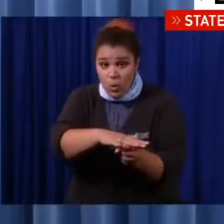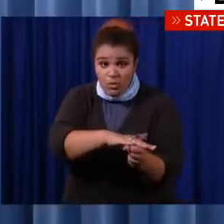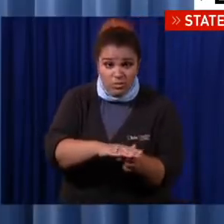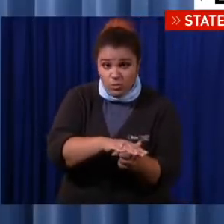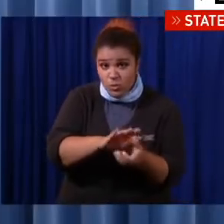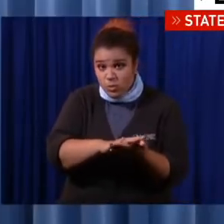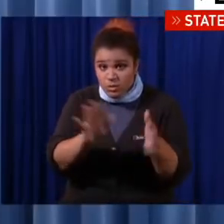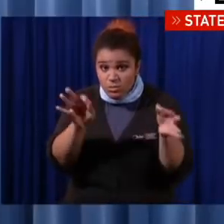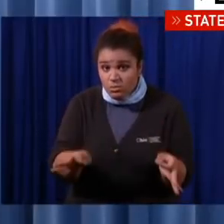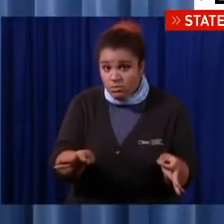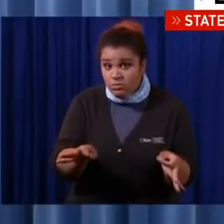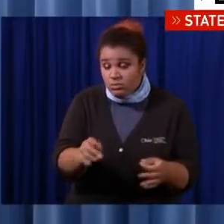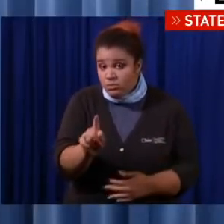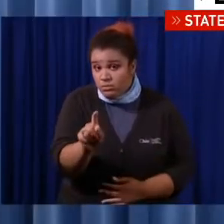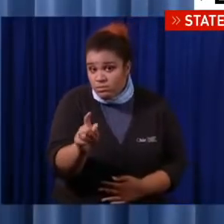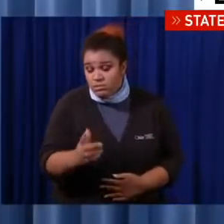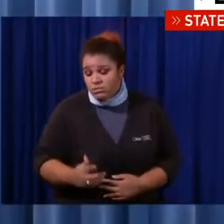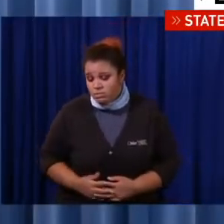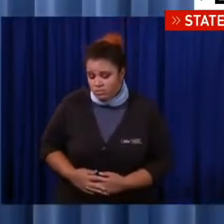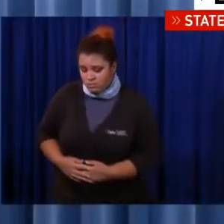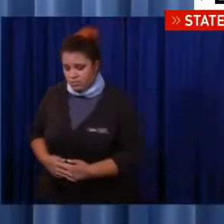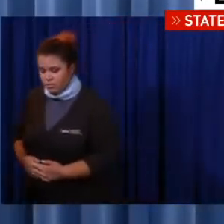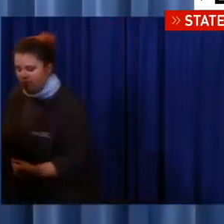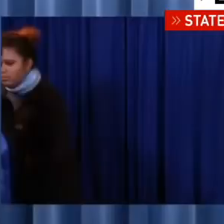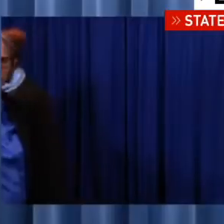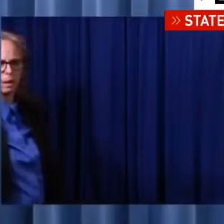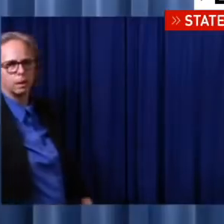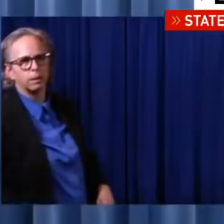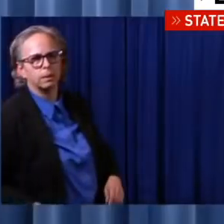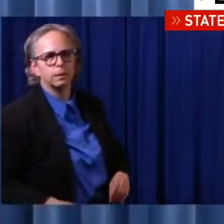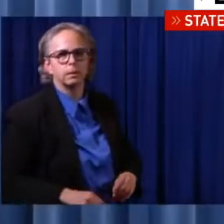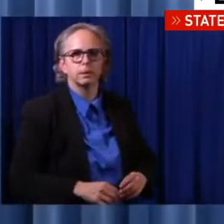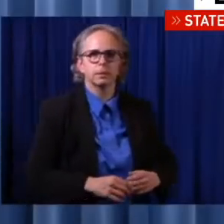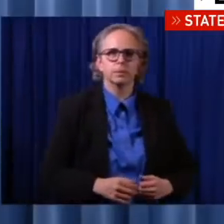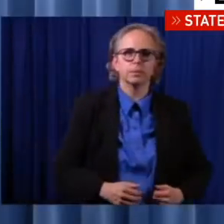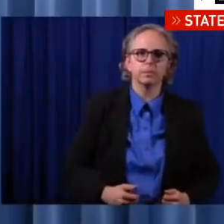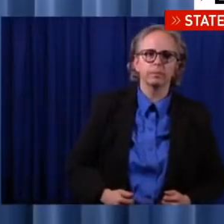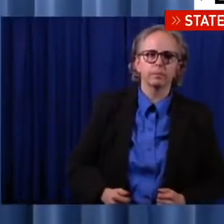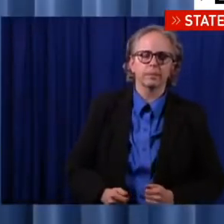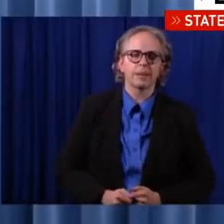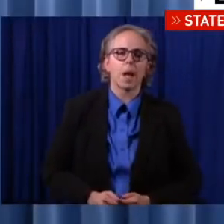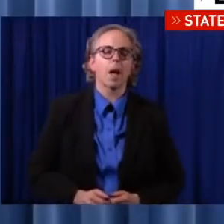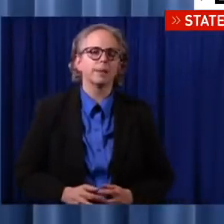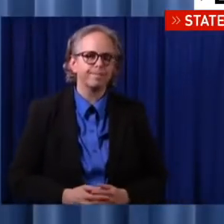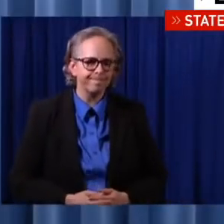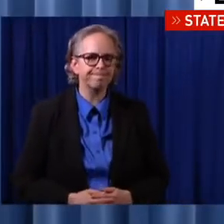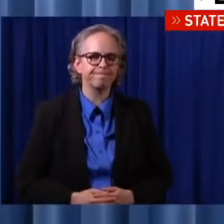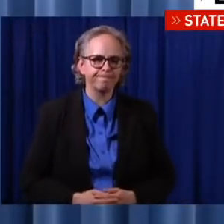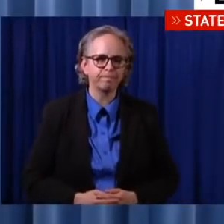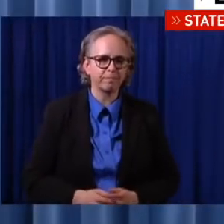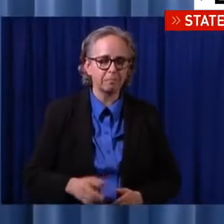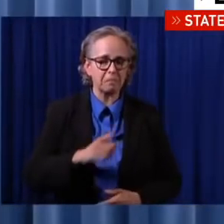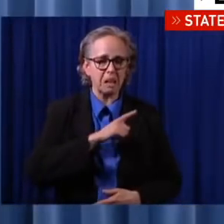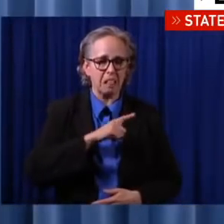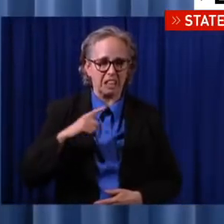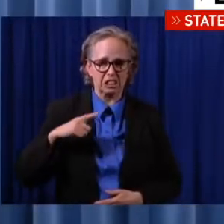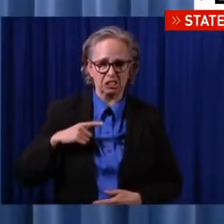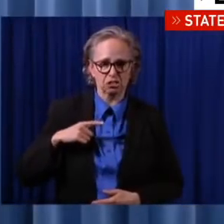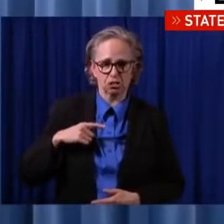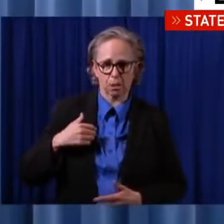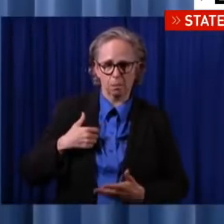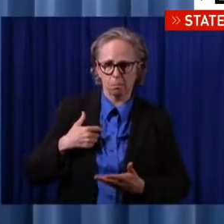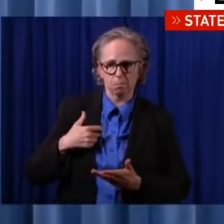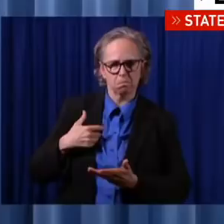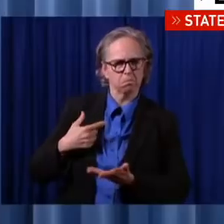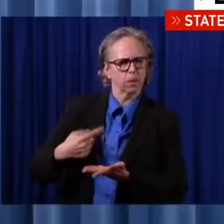Well, we're put aside any discussion about legislation, but we are very much a